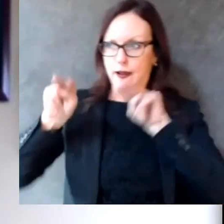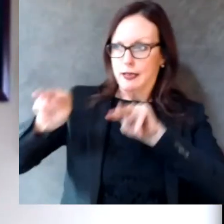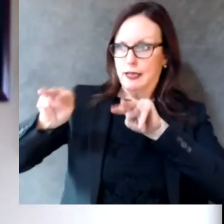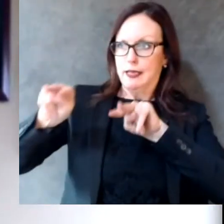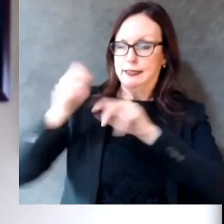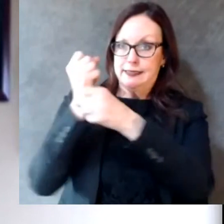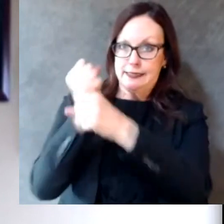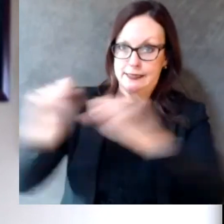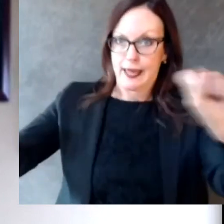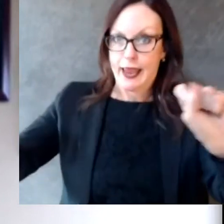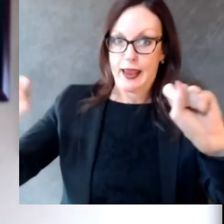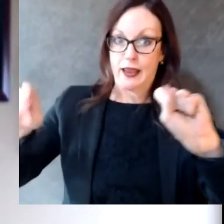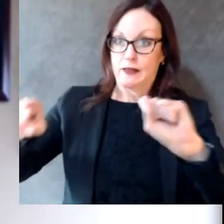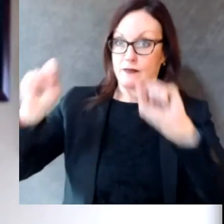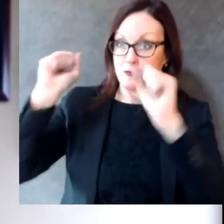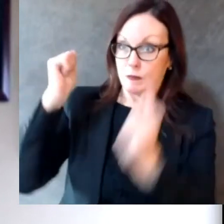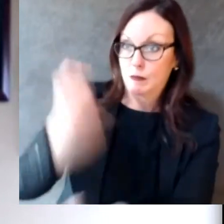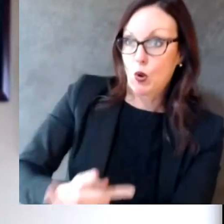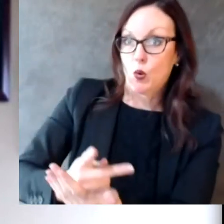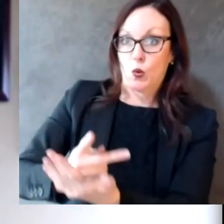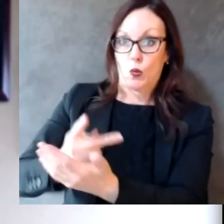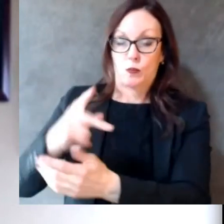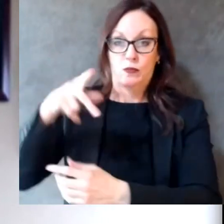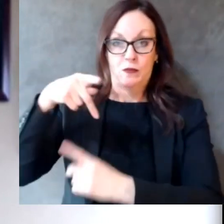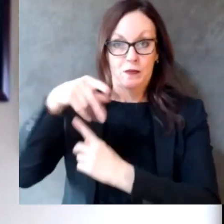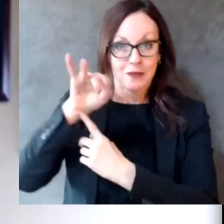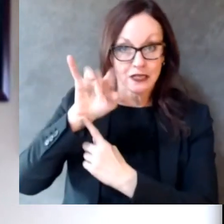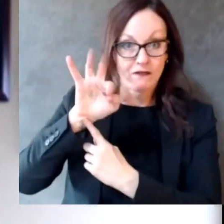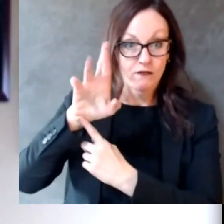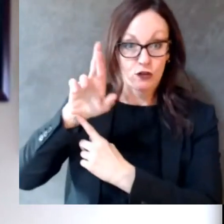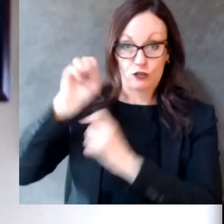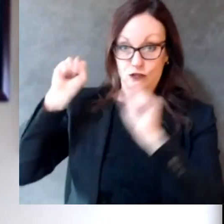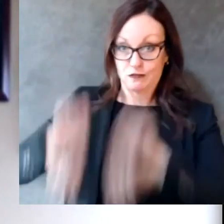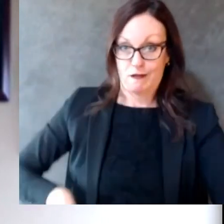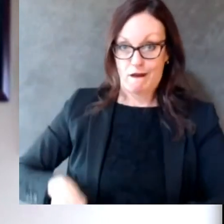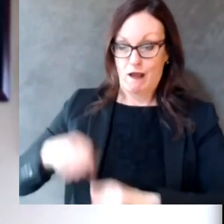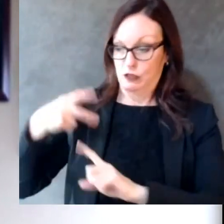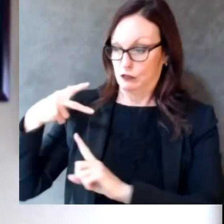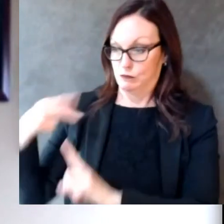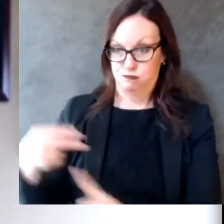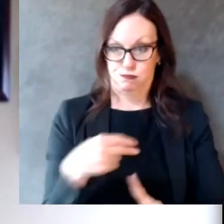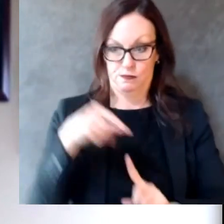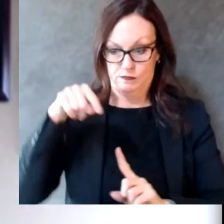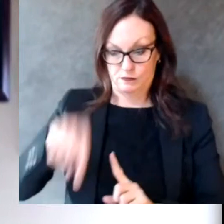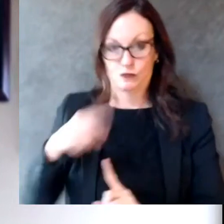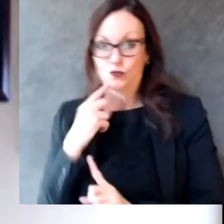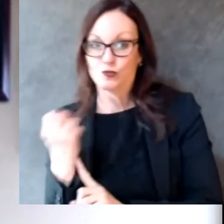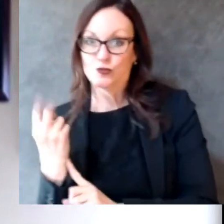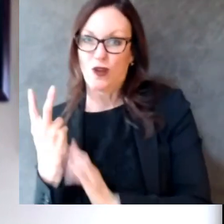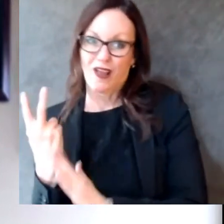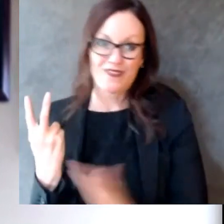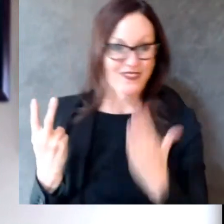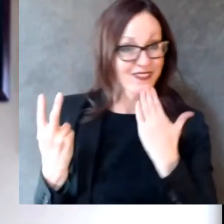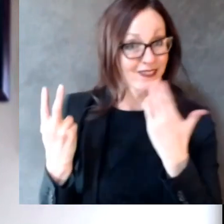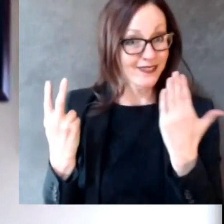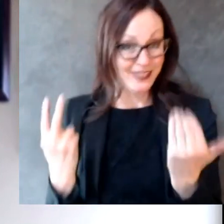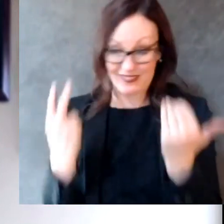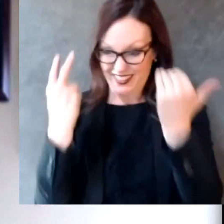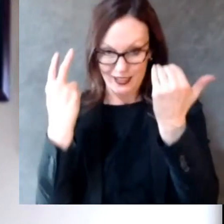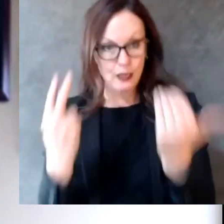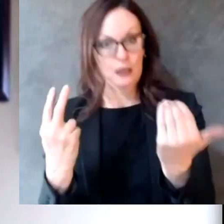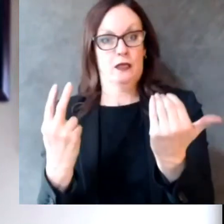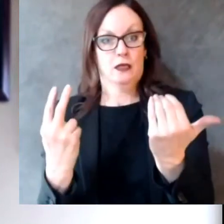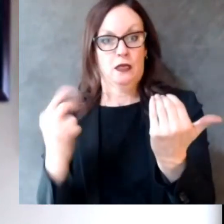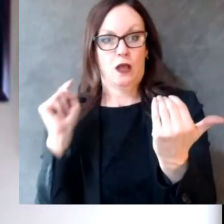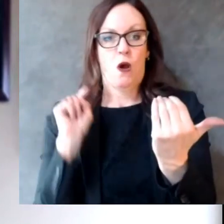perspective. Essentially, the virus is trying to not go extinct, right? It's trying to spread its genes so it can continue.